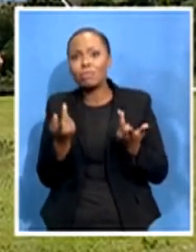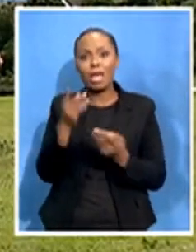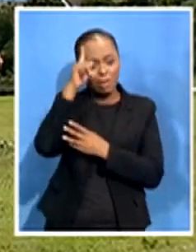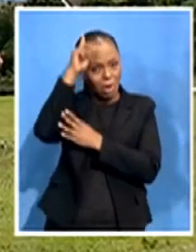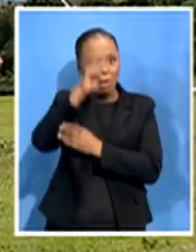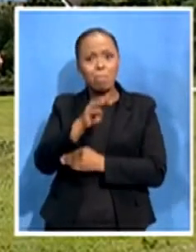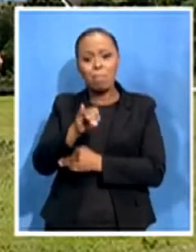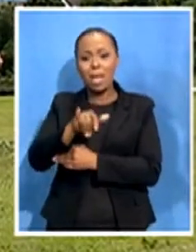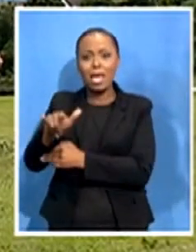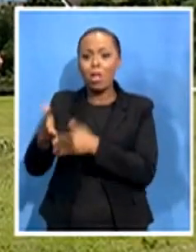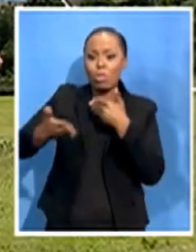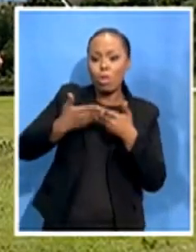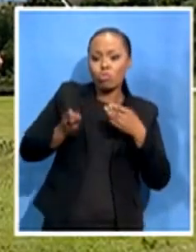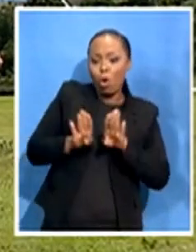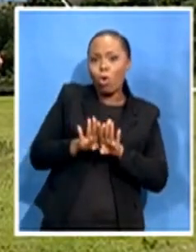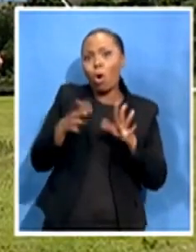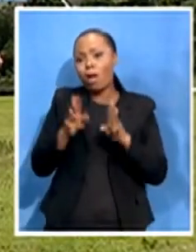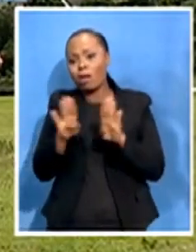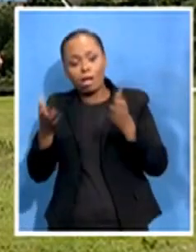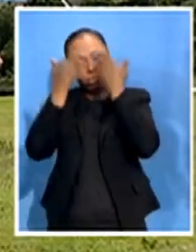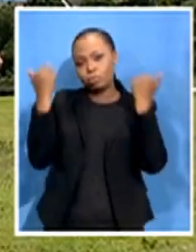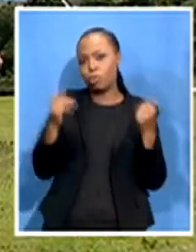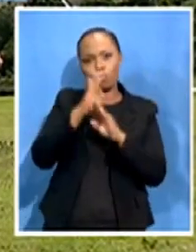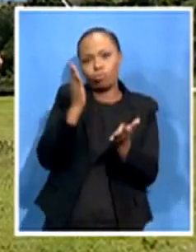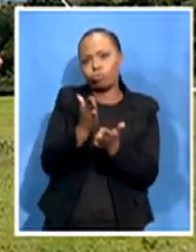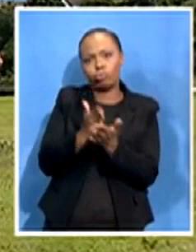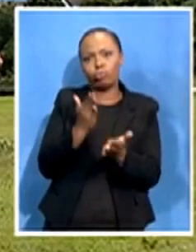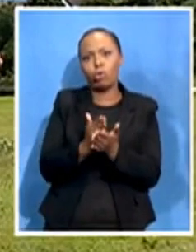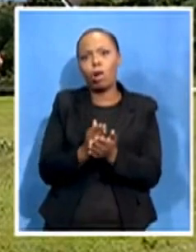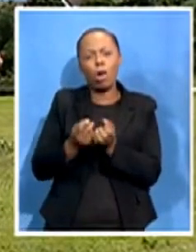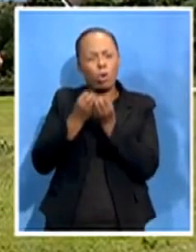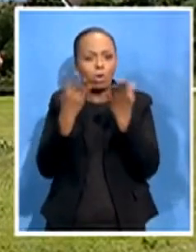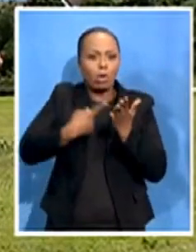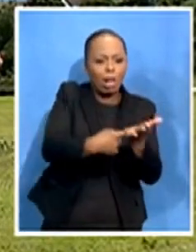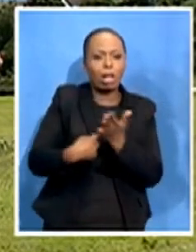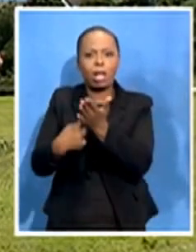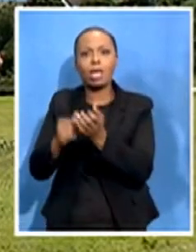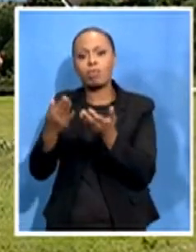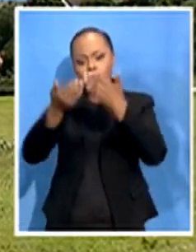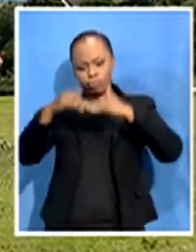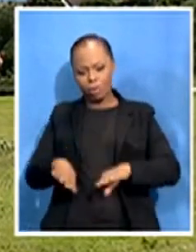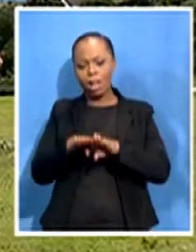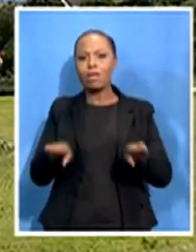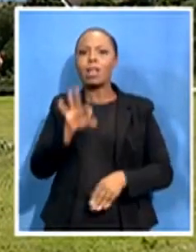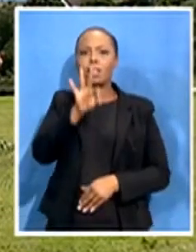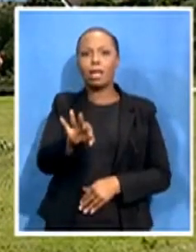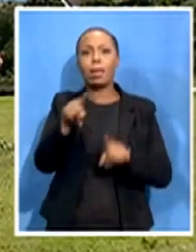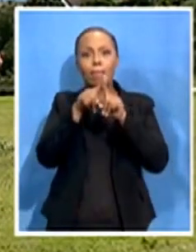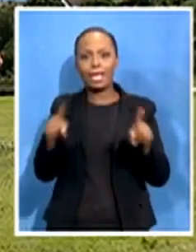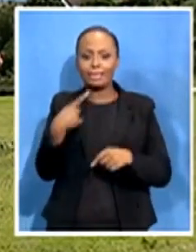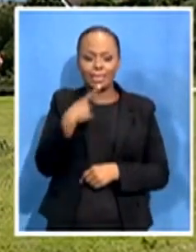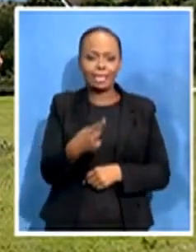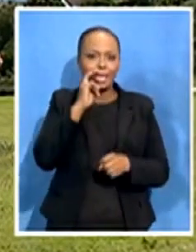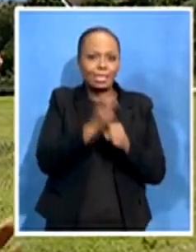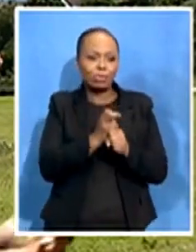speculation going around right now that we're going to go to lockdown level 3, but he said, like any other order, he first has to go to the Command Council, present